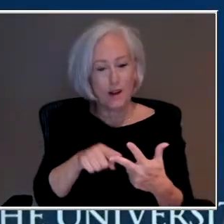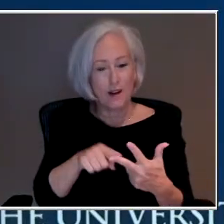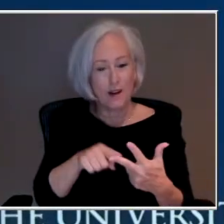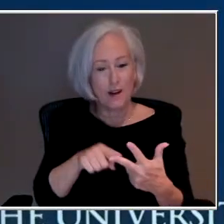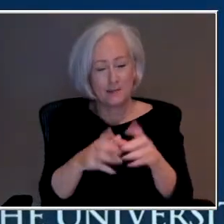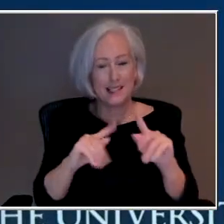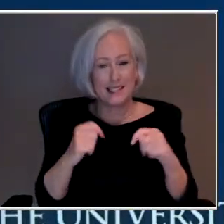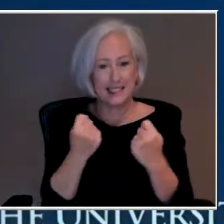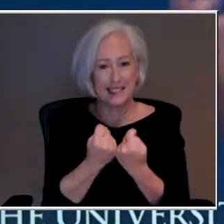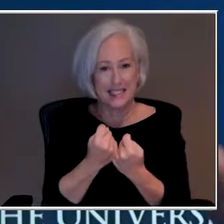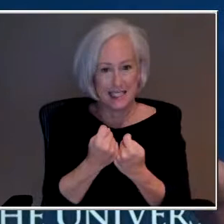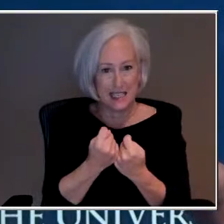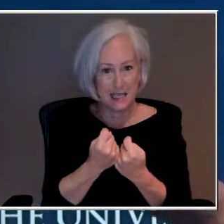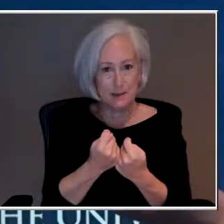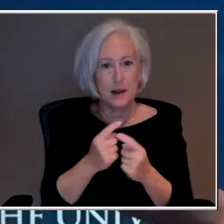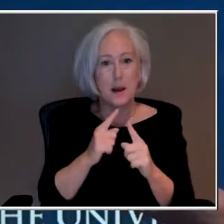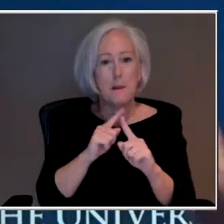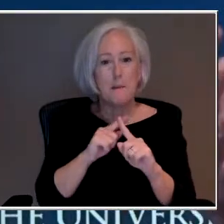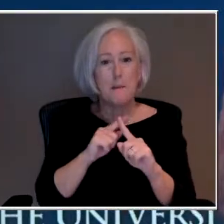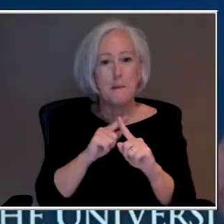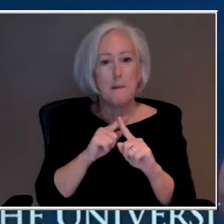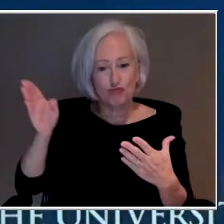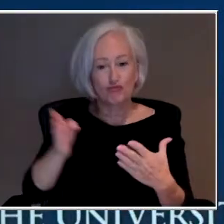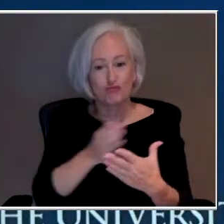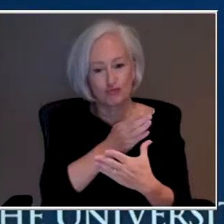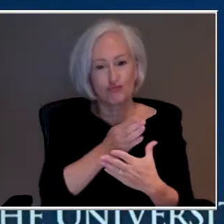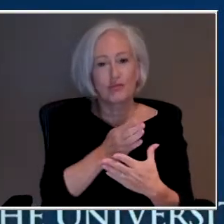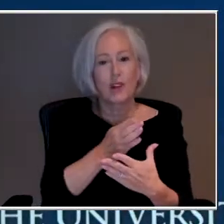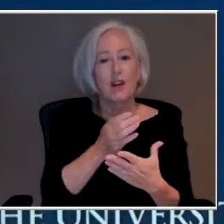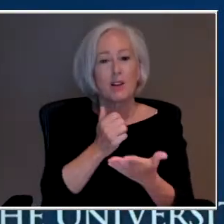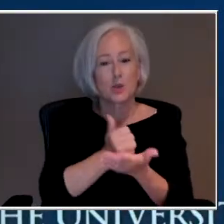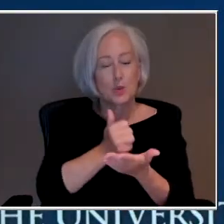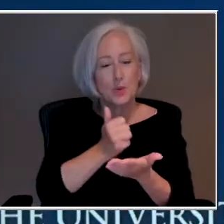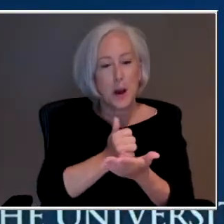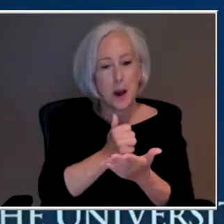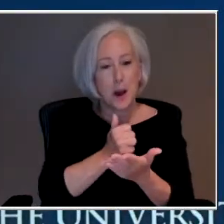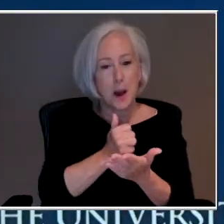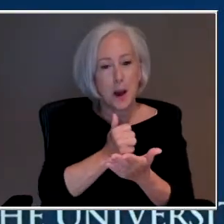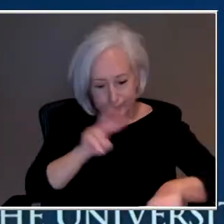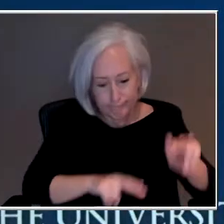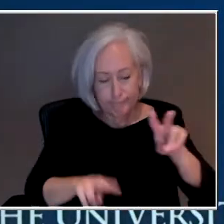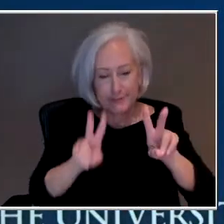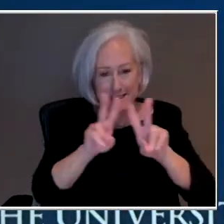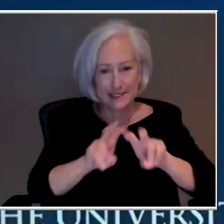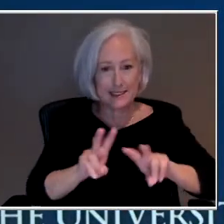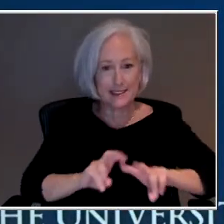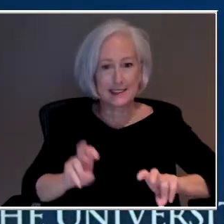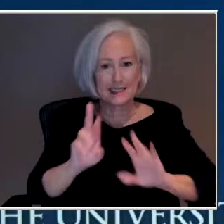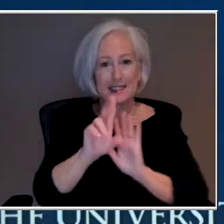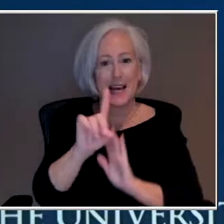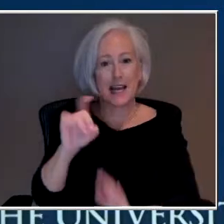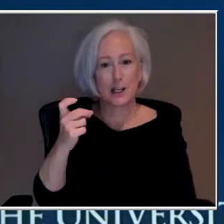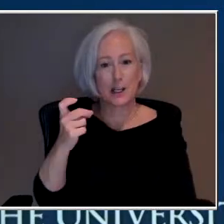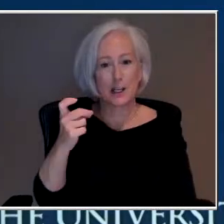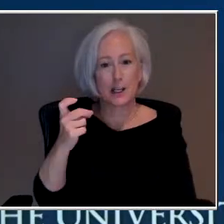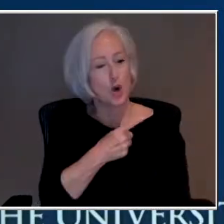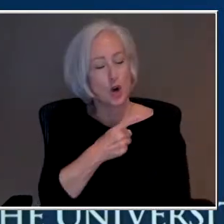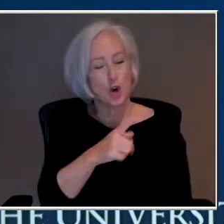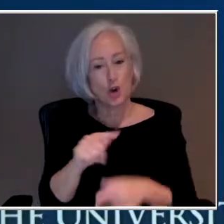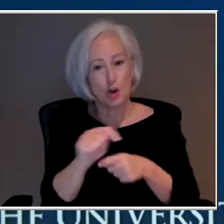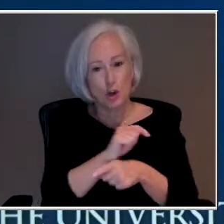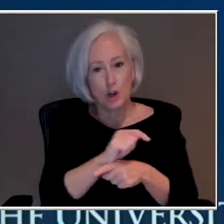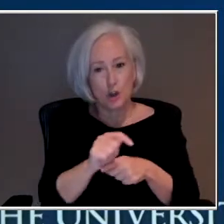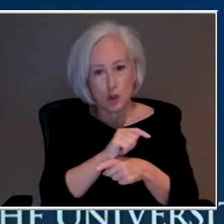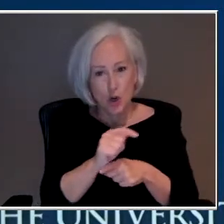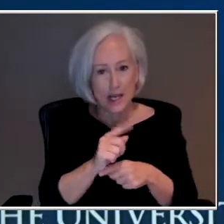the gamut. As Tori was saying, her role is she has gone to specialty training for vision, alignment, motility. We have a lot of